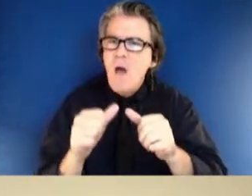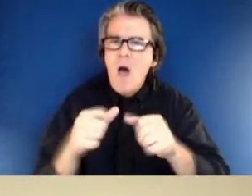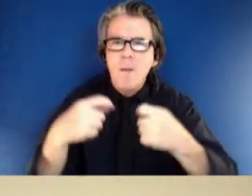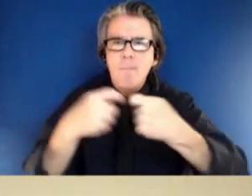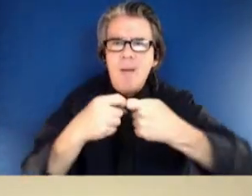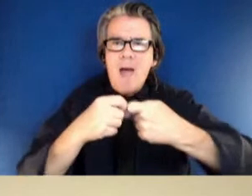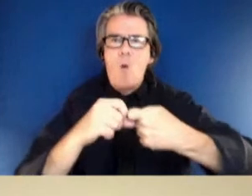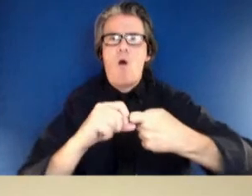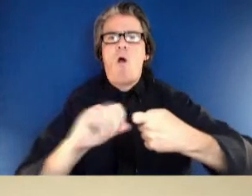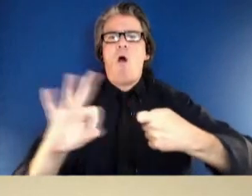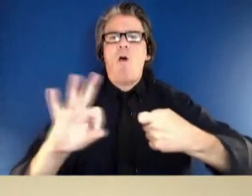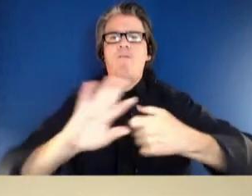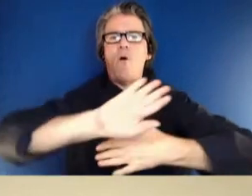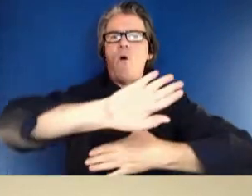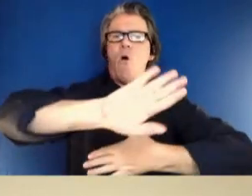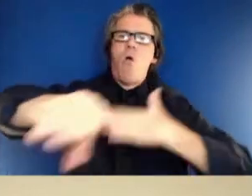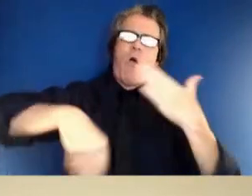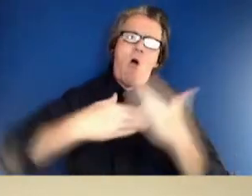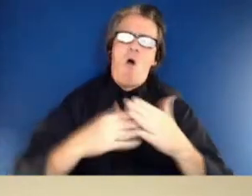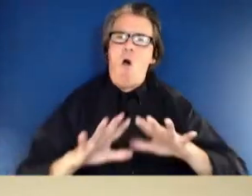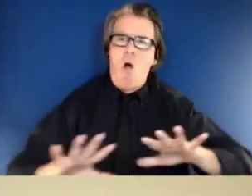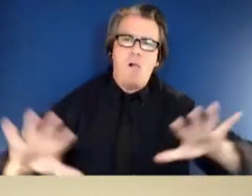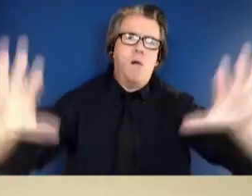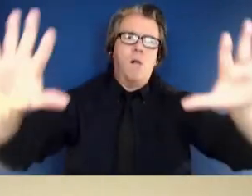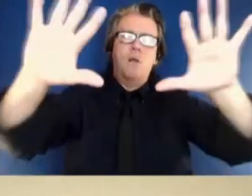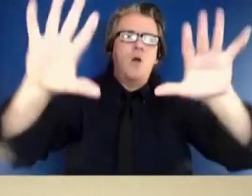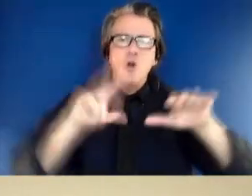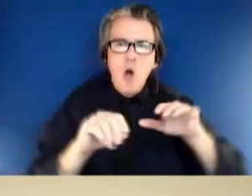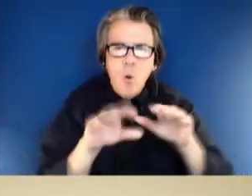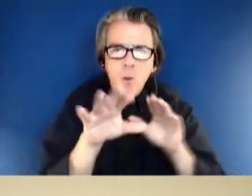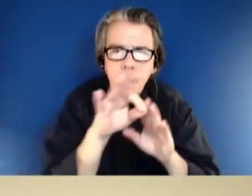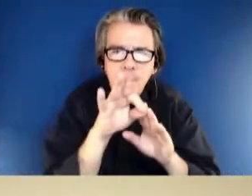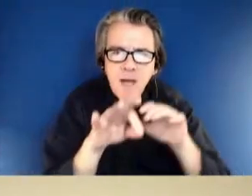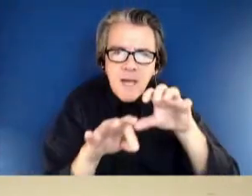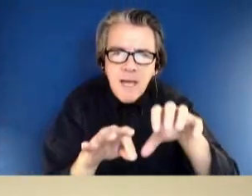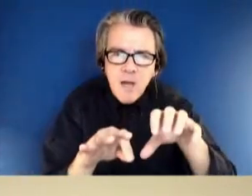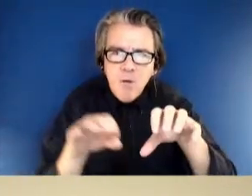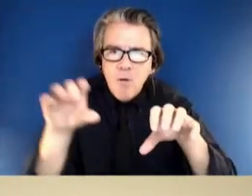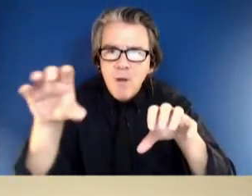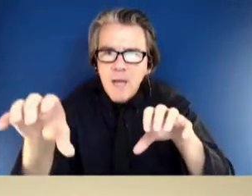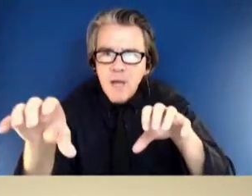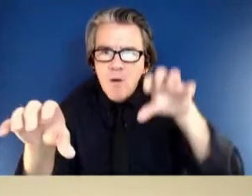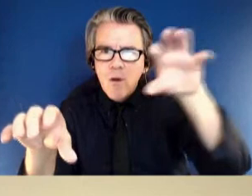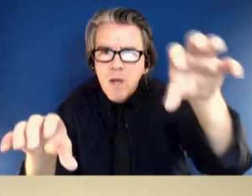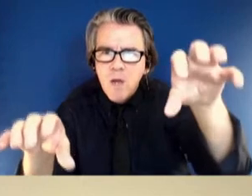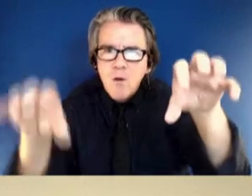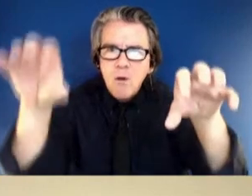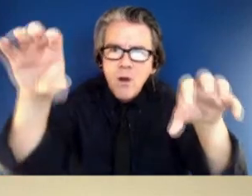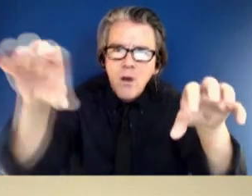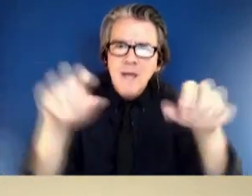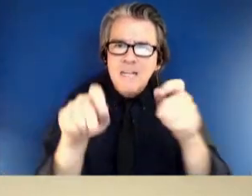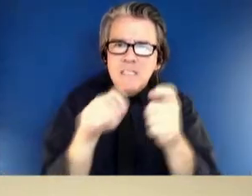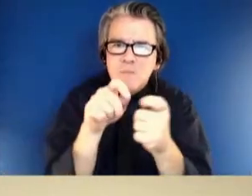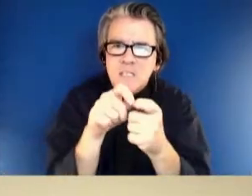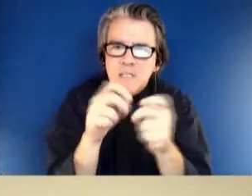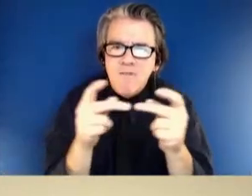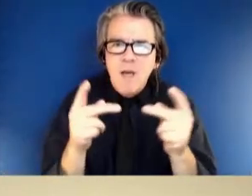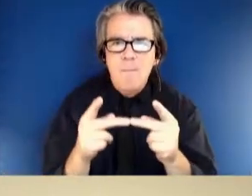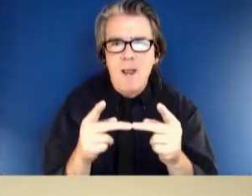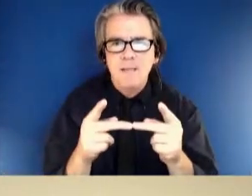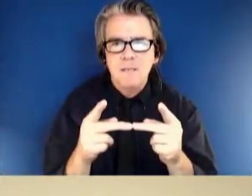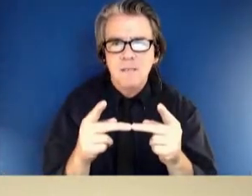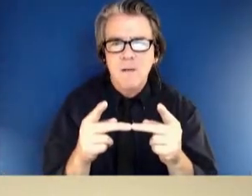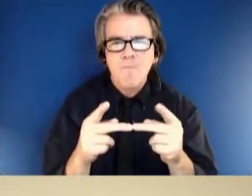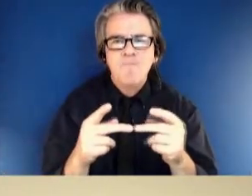scope, making that smaller, leveraging our new capabilities in the meteorology department to make these